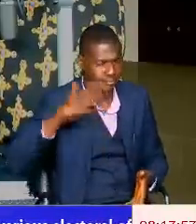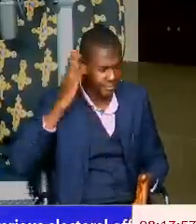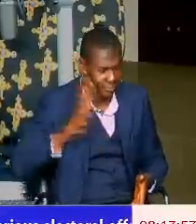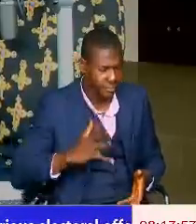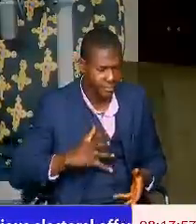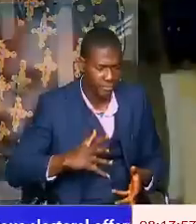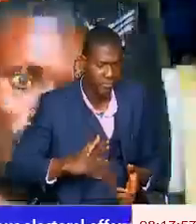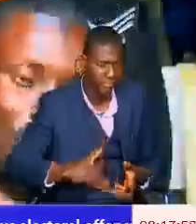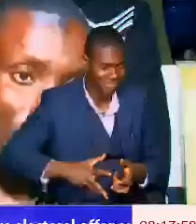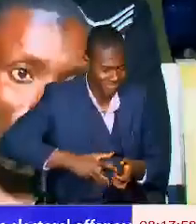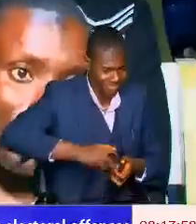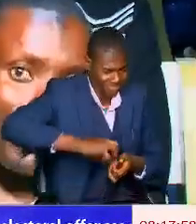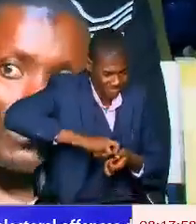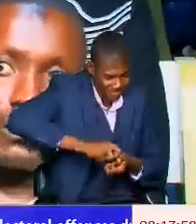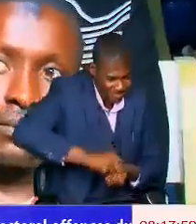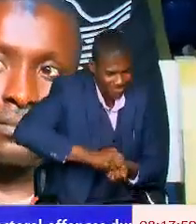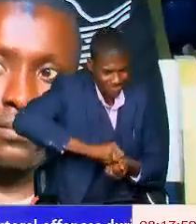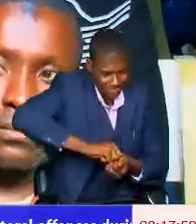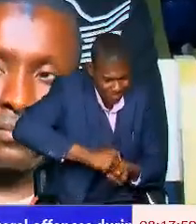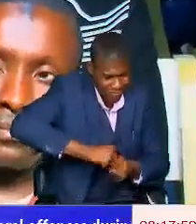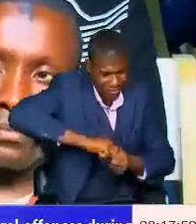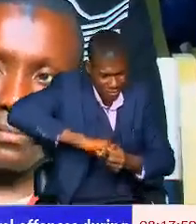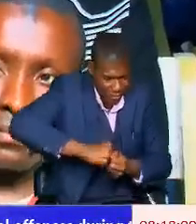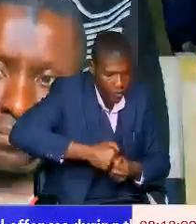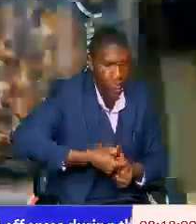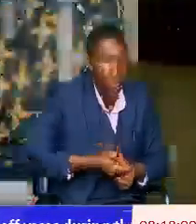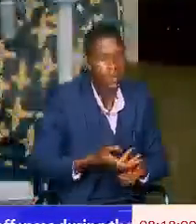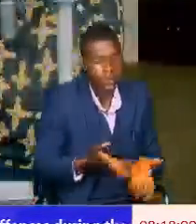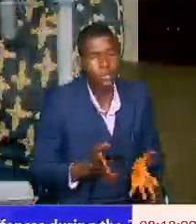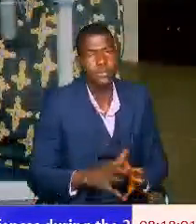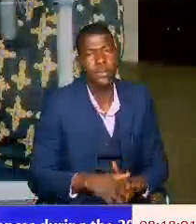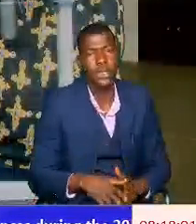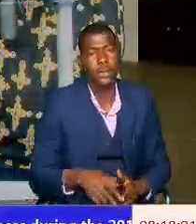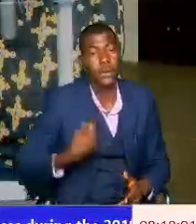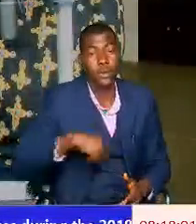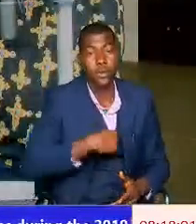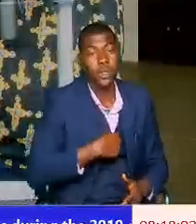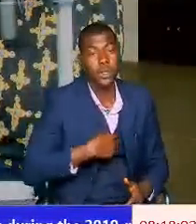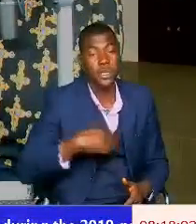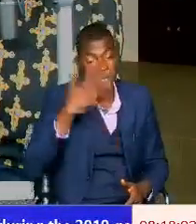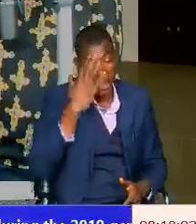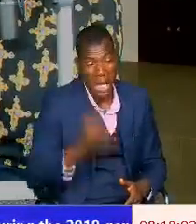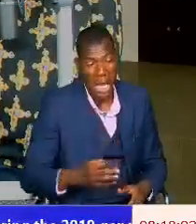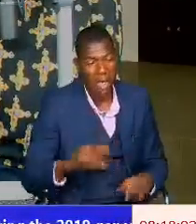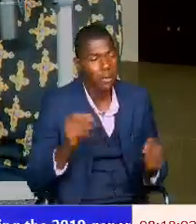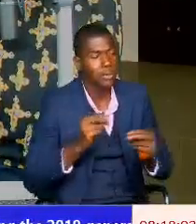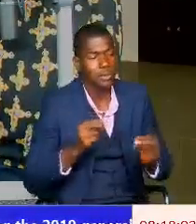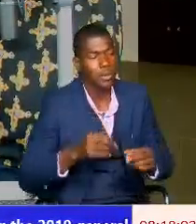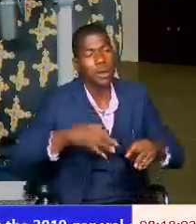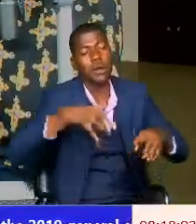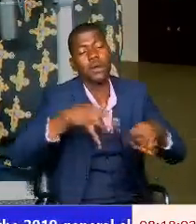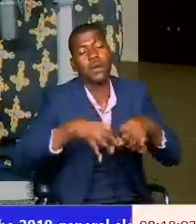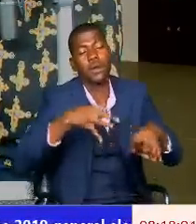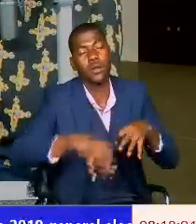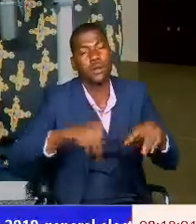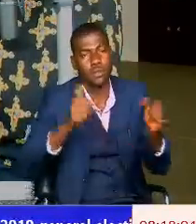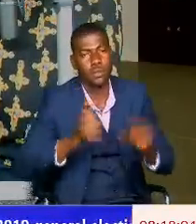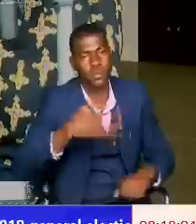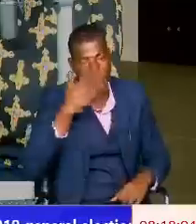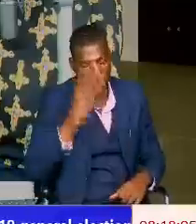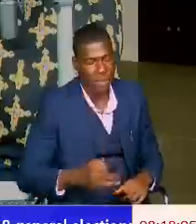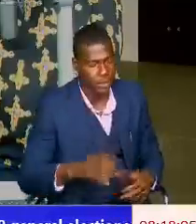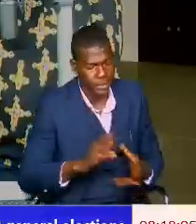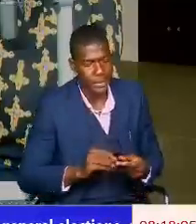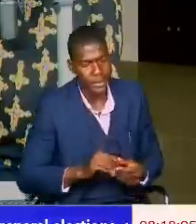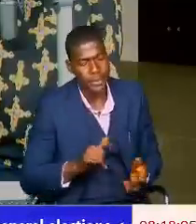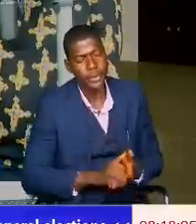At that time, your eye go clear. But not be we go decide. Court of competent jurisdiction. Now you go decide, say this person